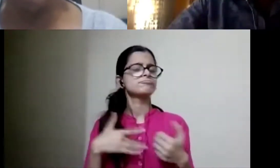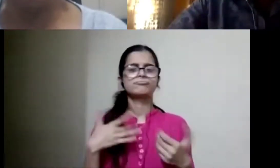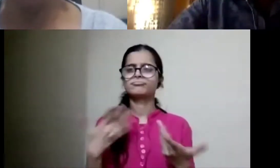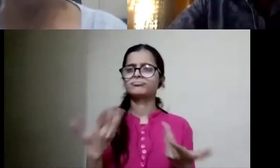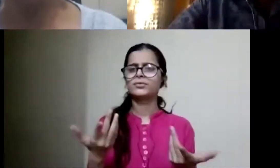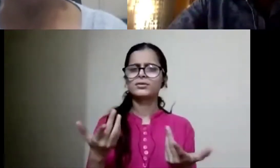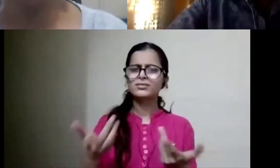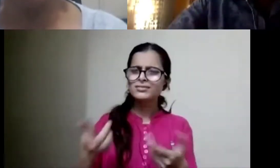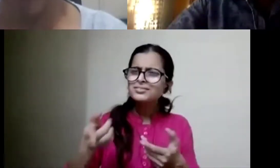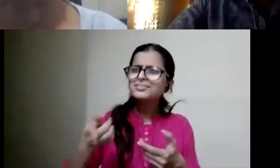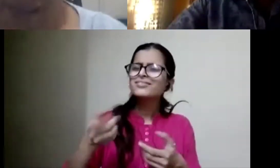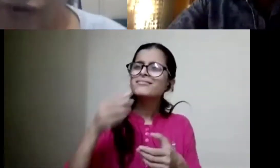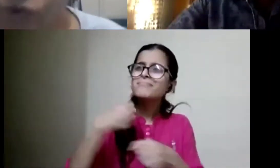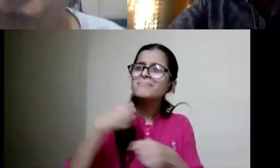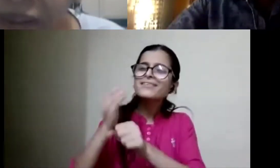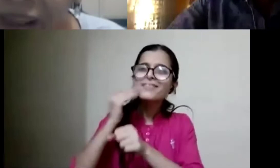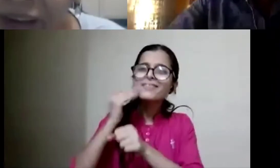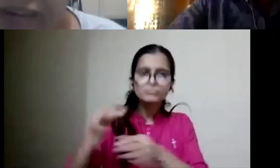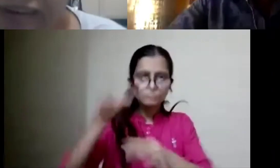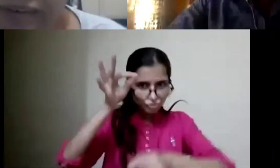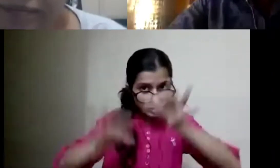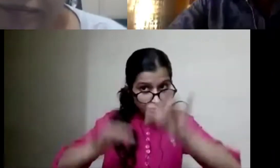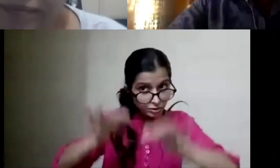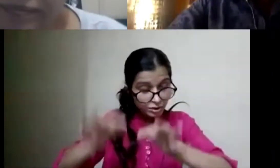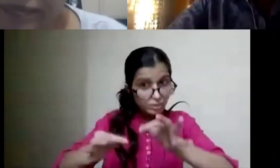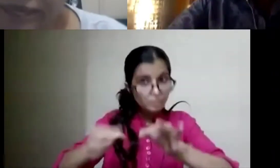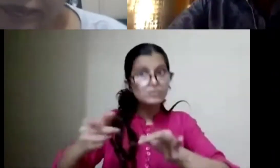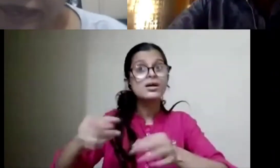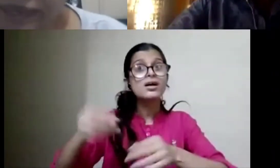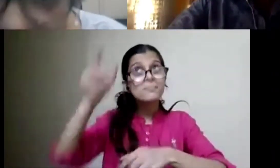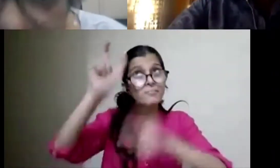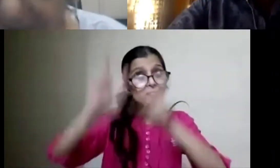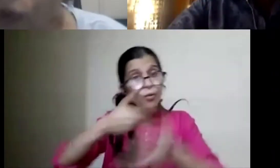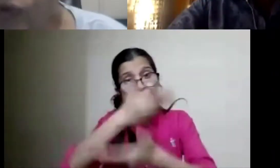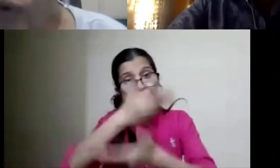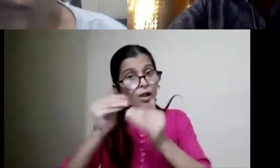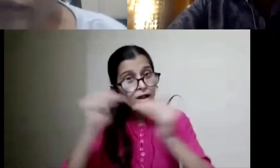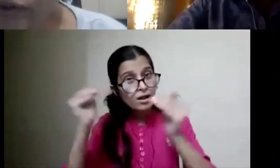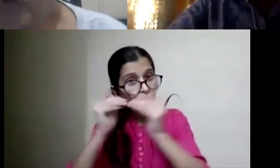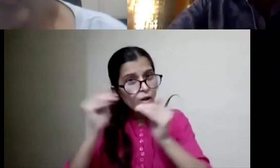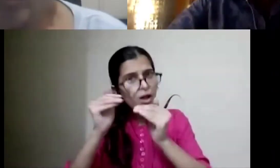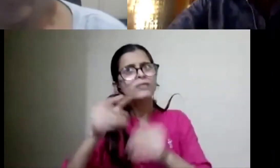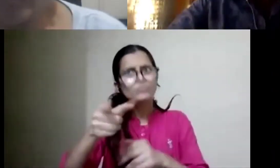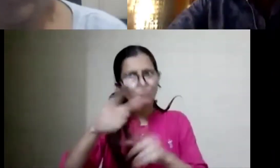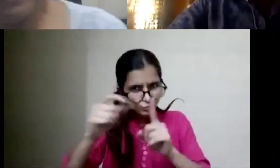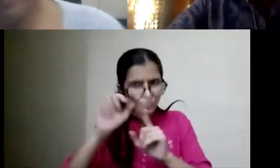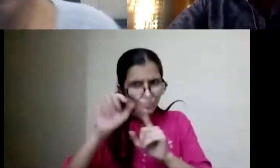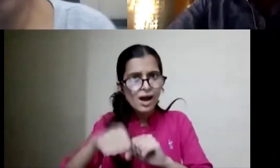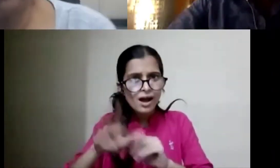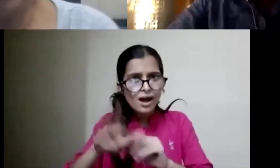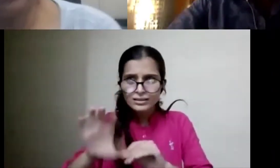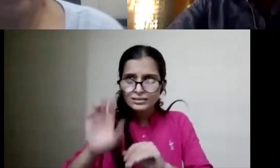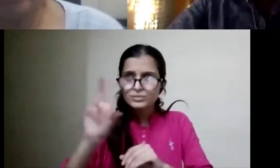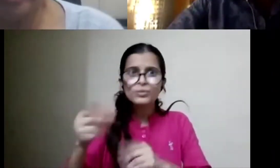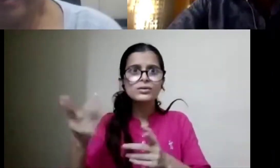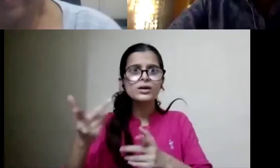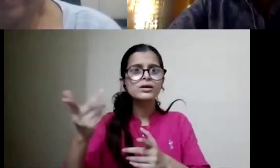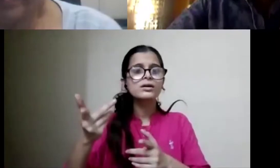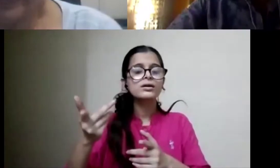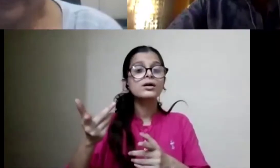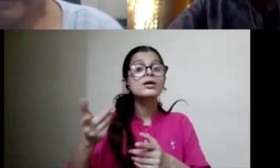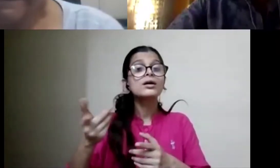You're meant to ensure justice. Are you doing that? Is that how you are, you want to do these symbolic